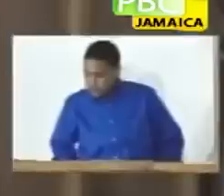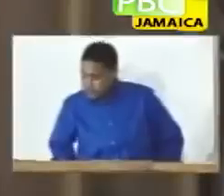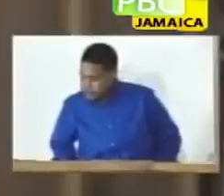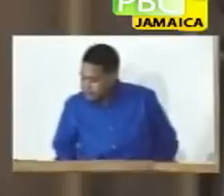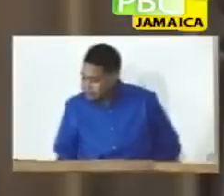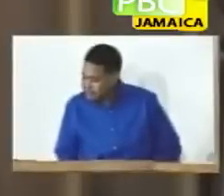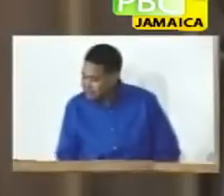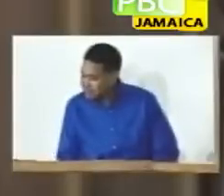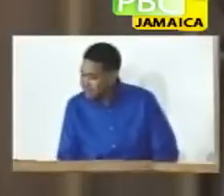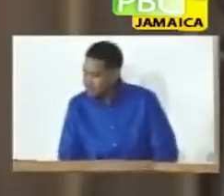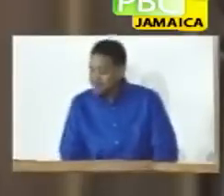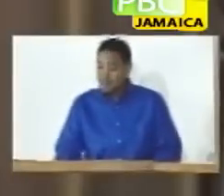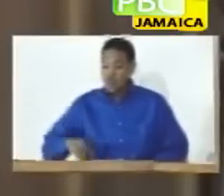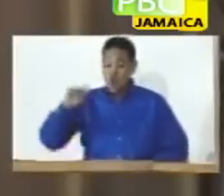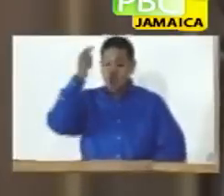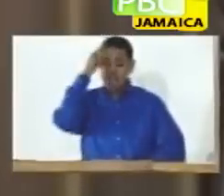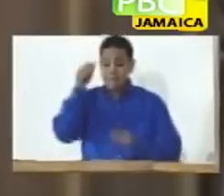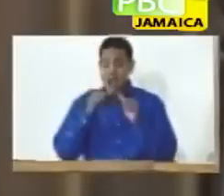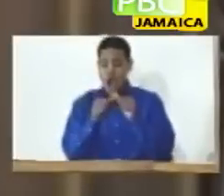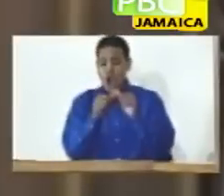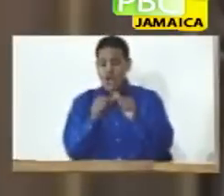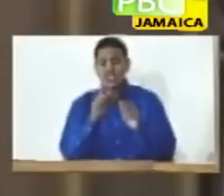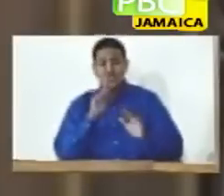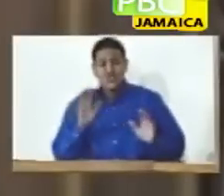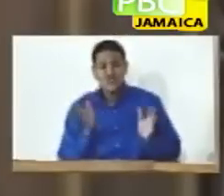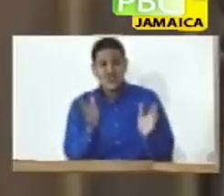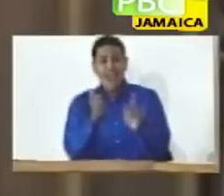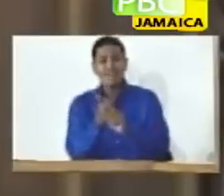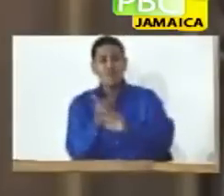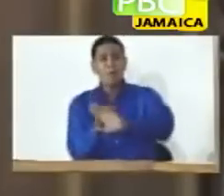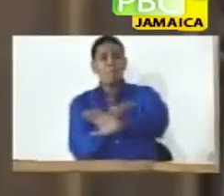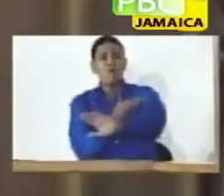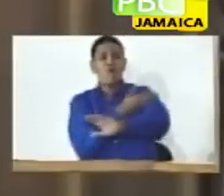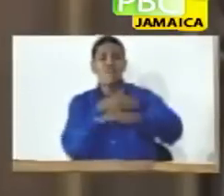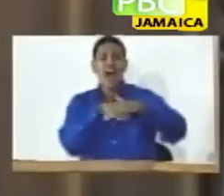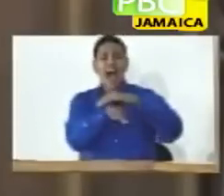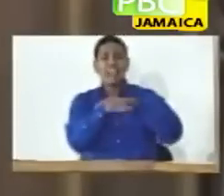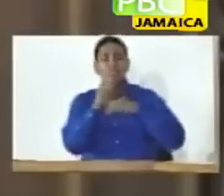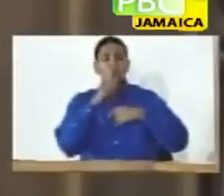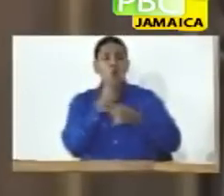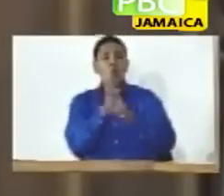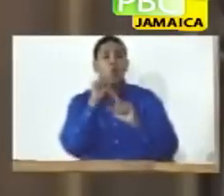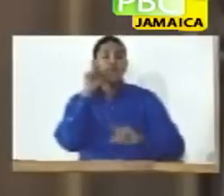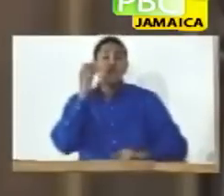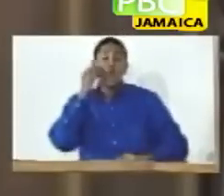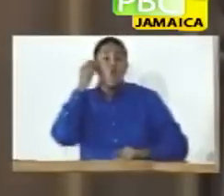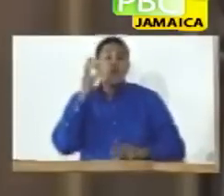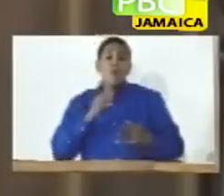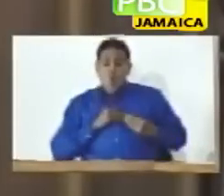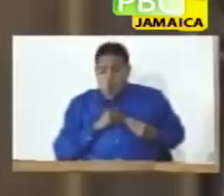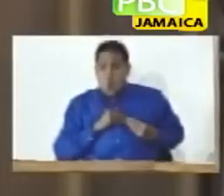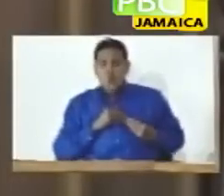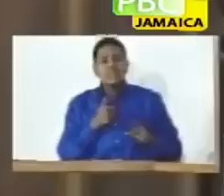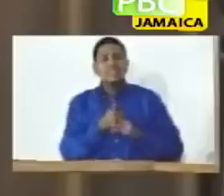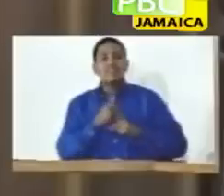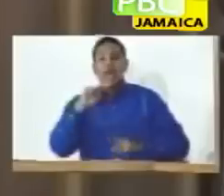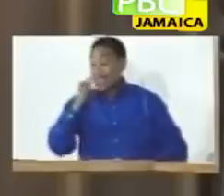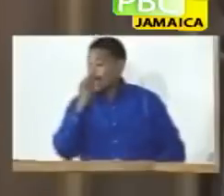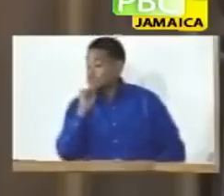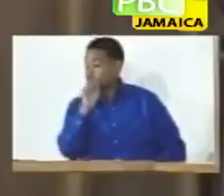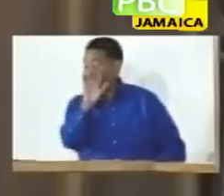In the government's continued drive to improve access to loans and support for home ownership, the